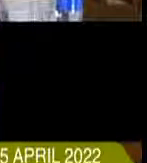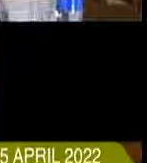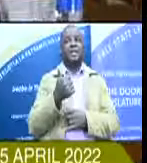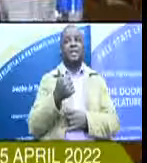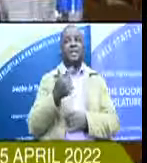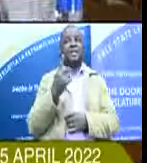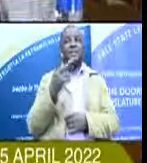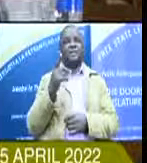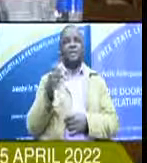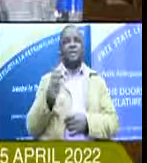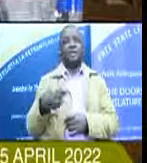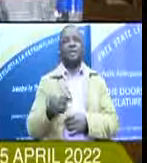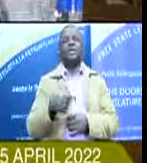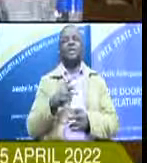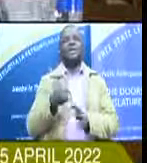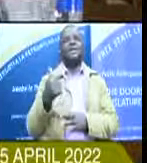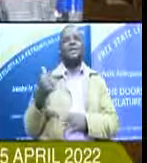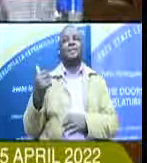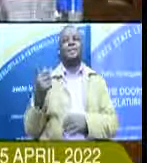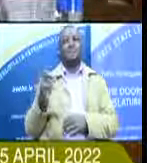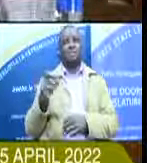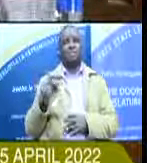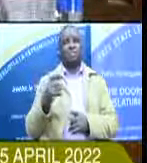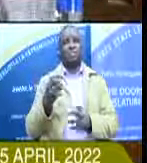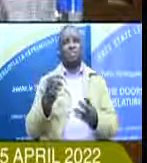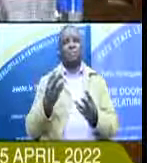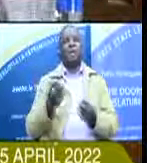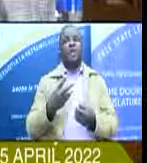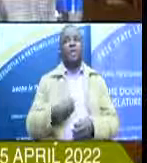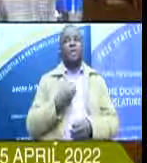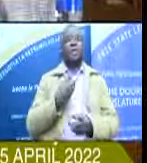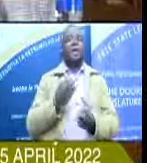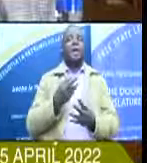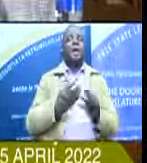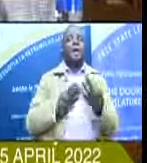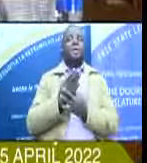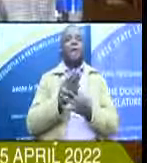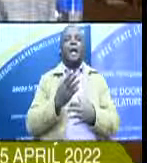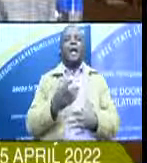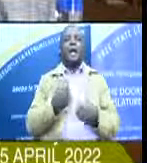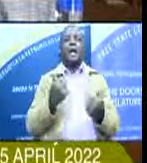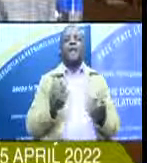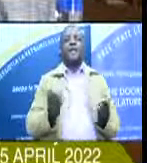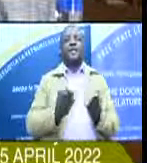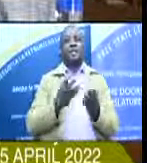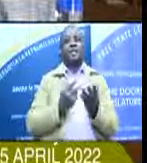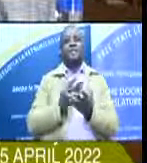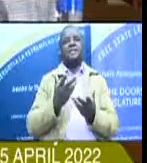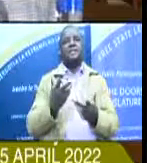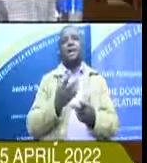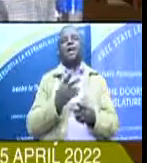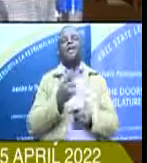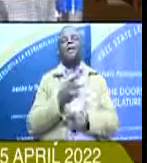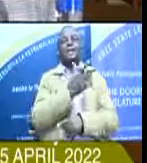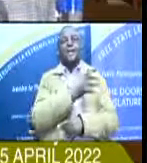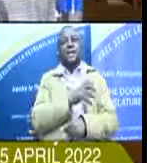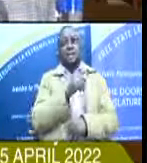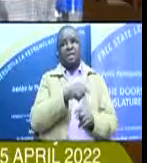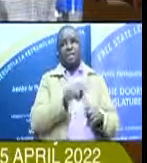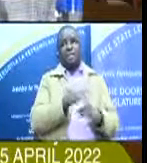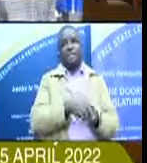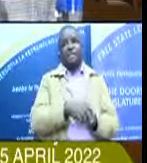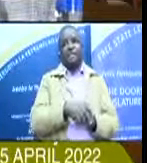70,066 children and teenagers aged 10 to 19 accessed healthcare services in the PHC facilities.